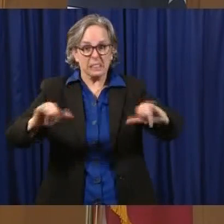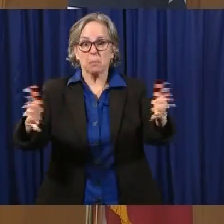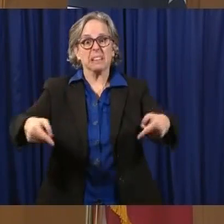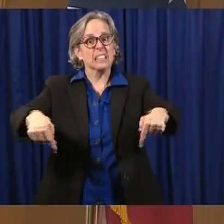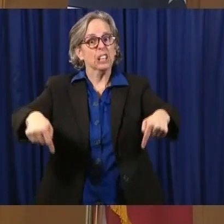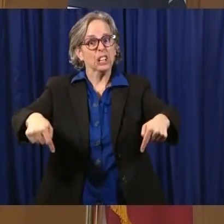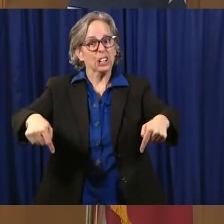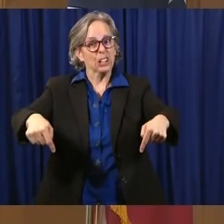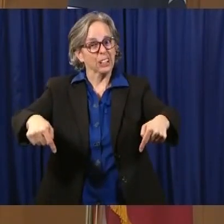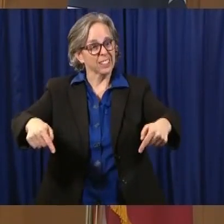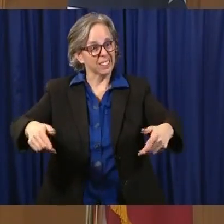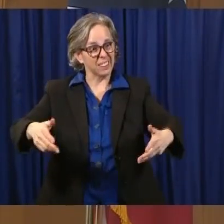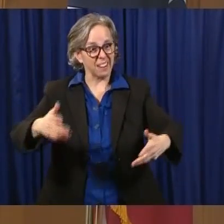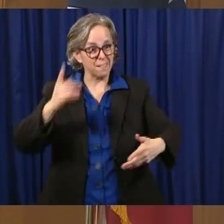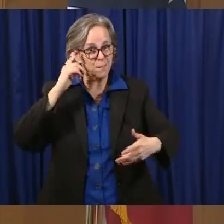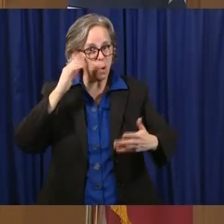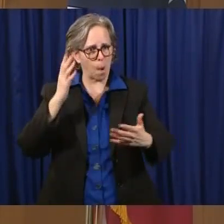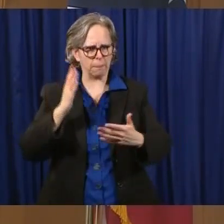get it, deadly.